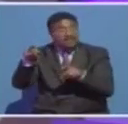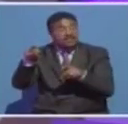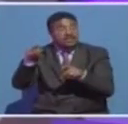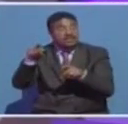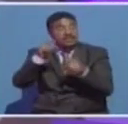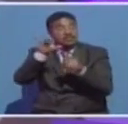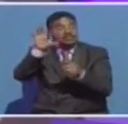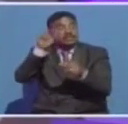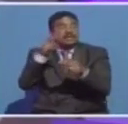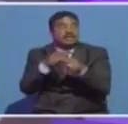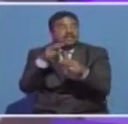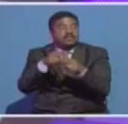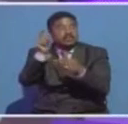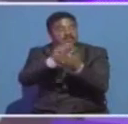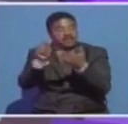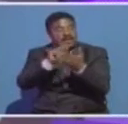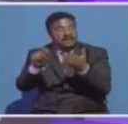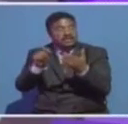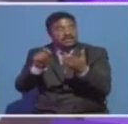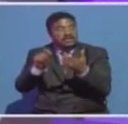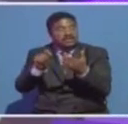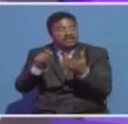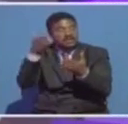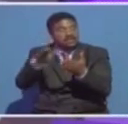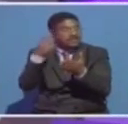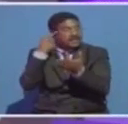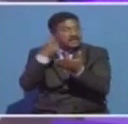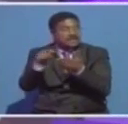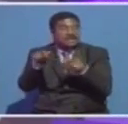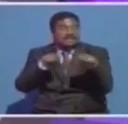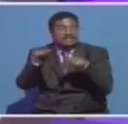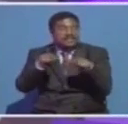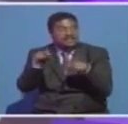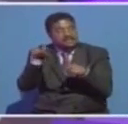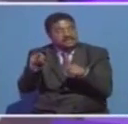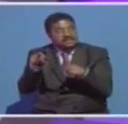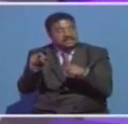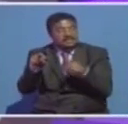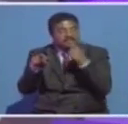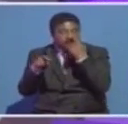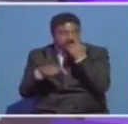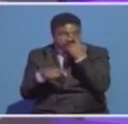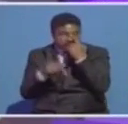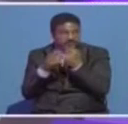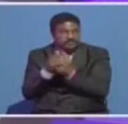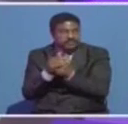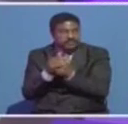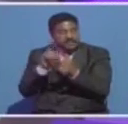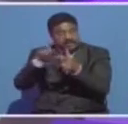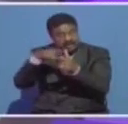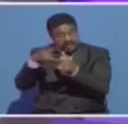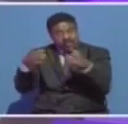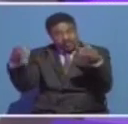recommendations. So they will write to the Permanent Secretary of Administration, OVP, and then there's a committee